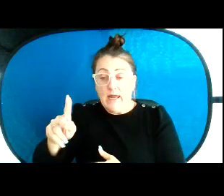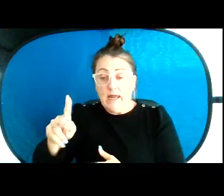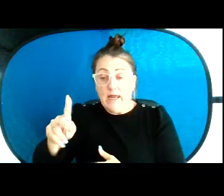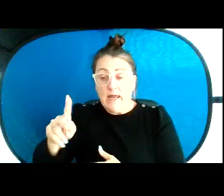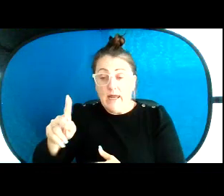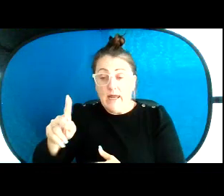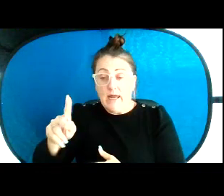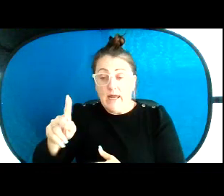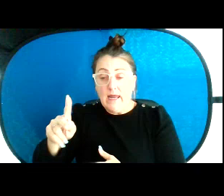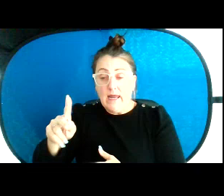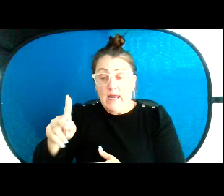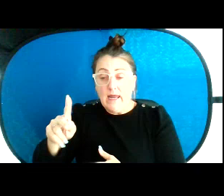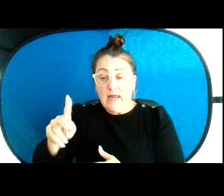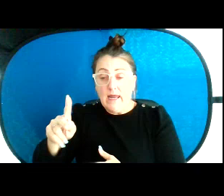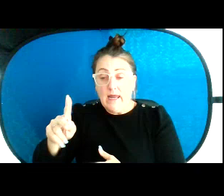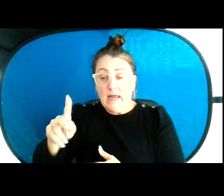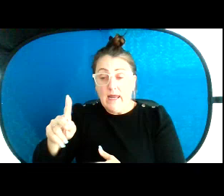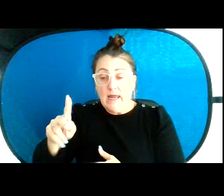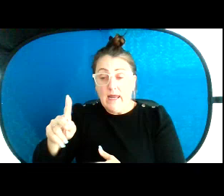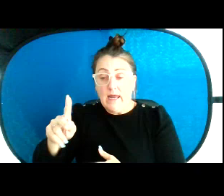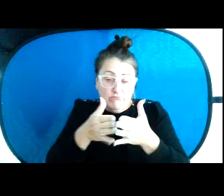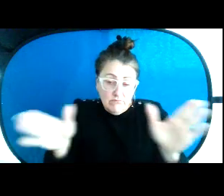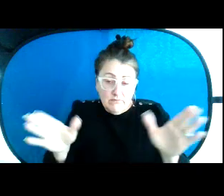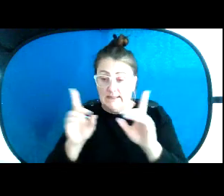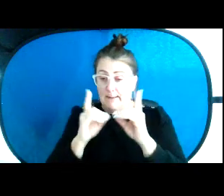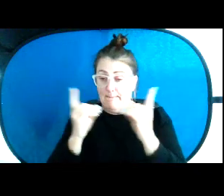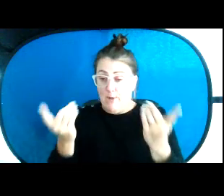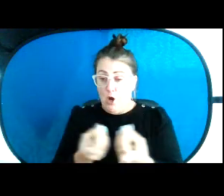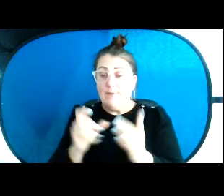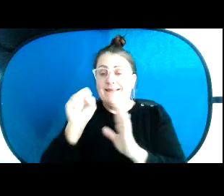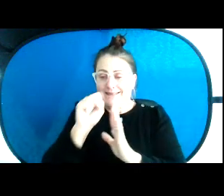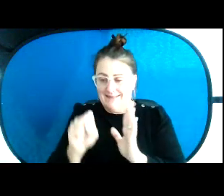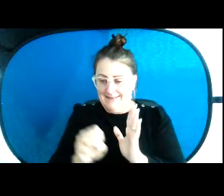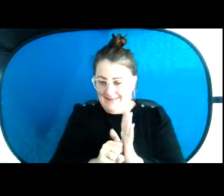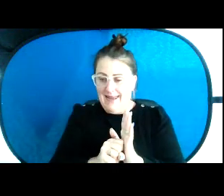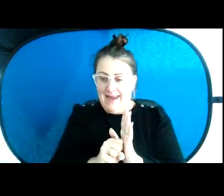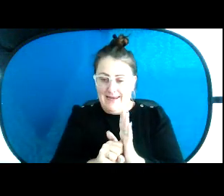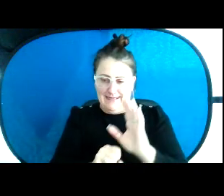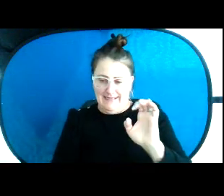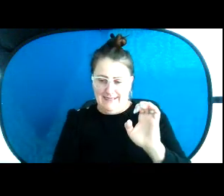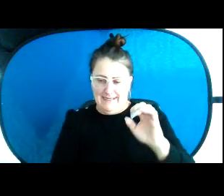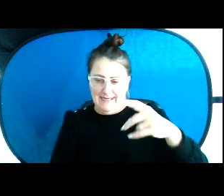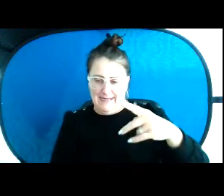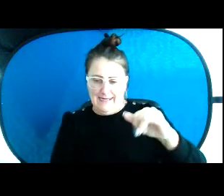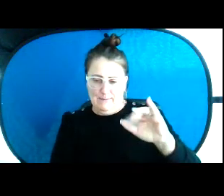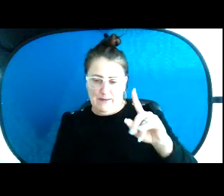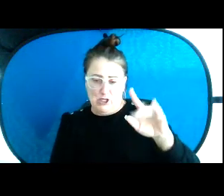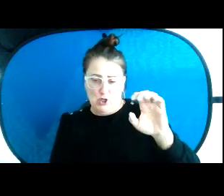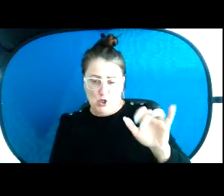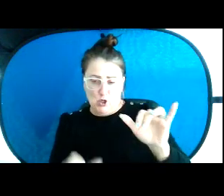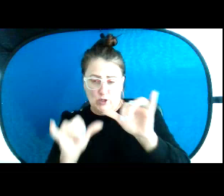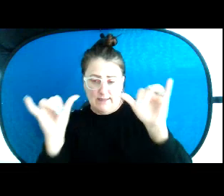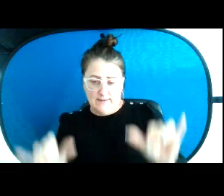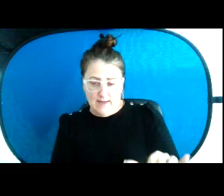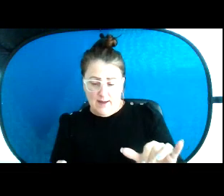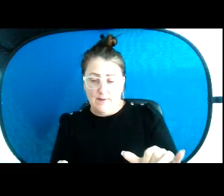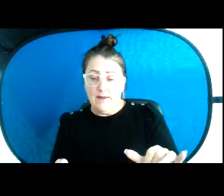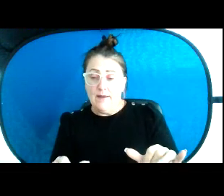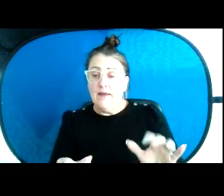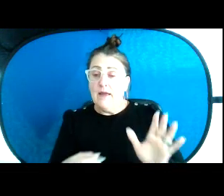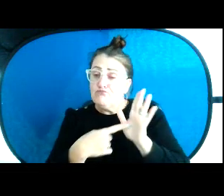contract opportunities from across the department and the state's e-procure system. The portal enhances